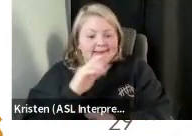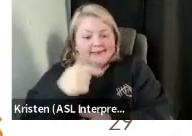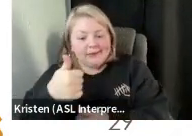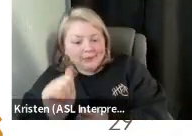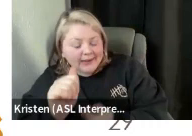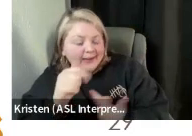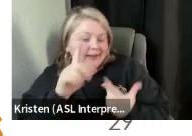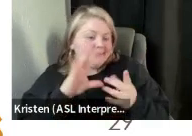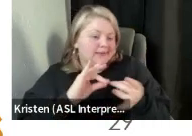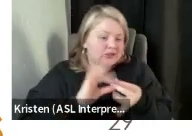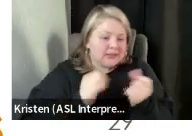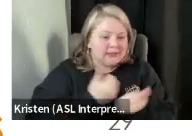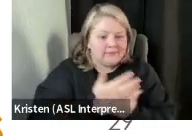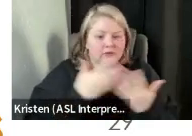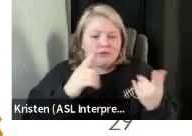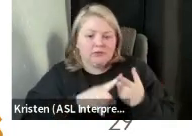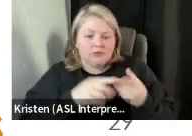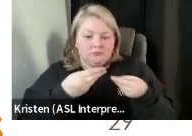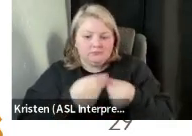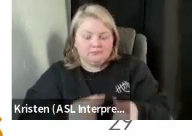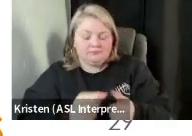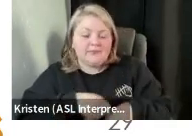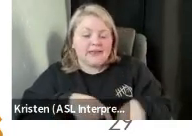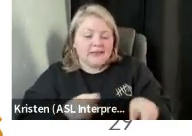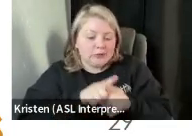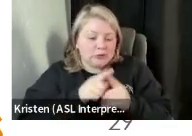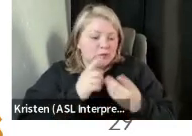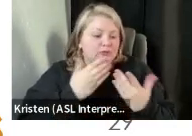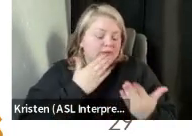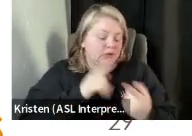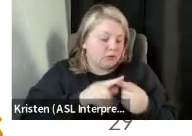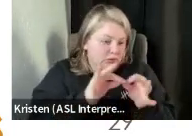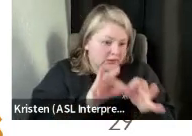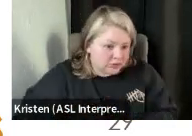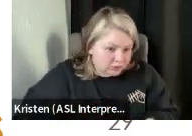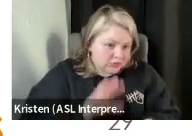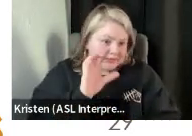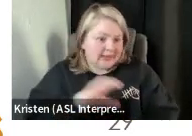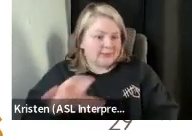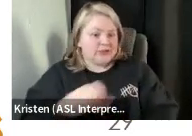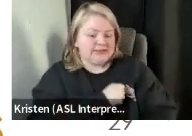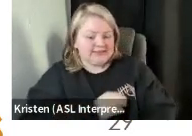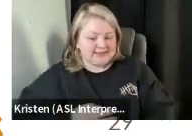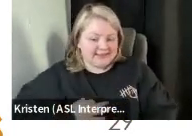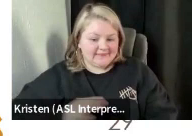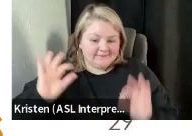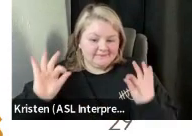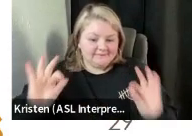chat. And of course, to our fabulous interpreters and captioning staff.